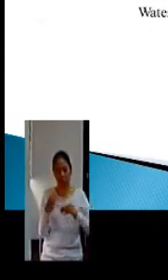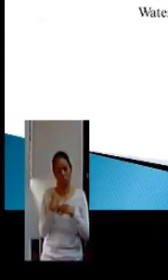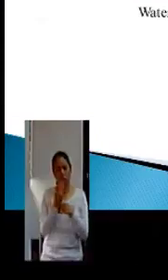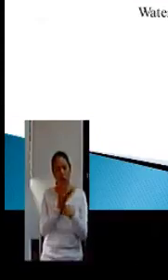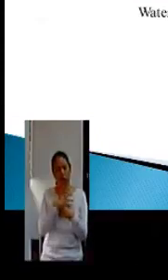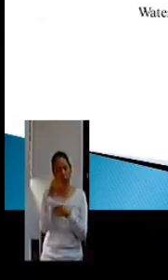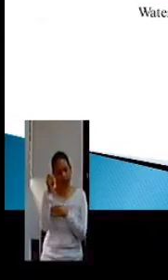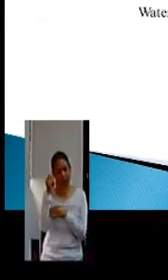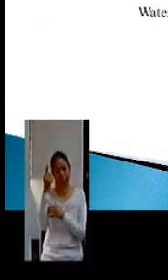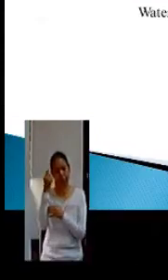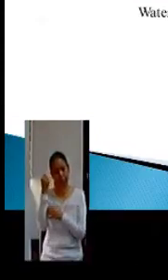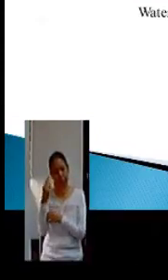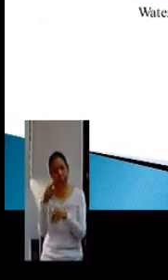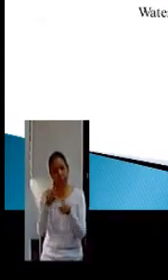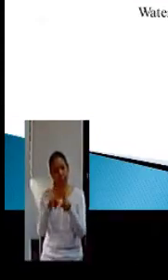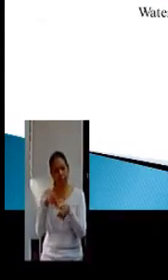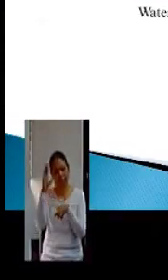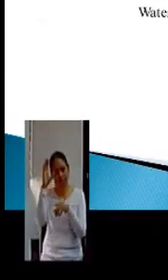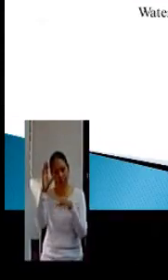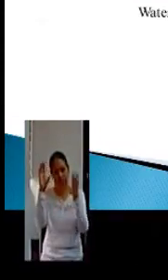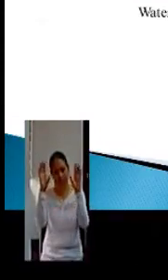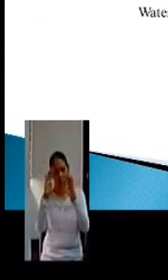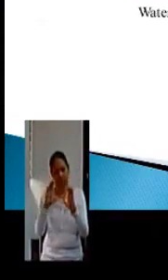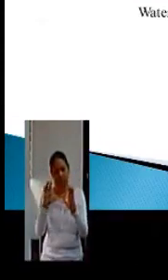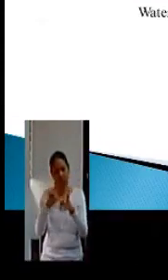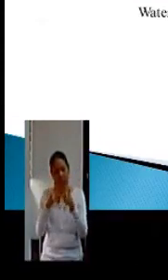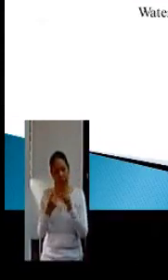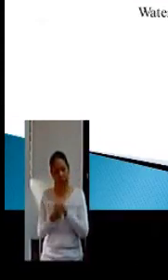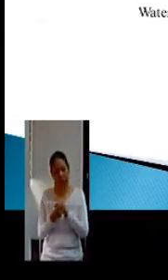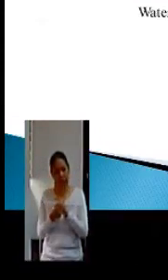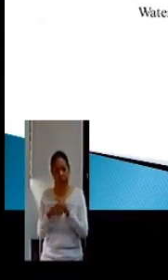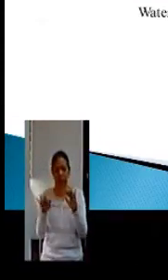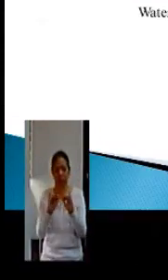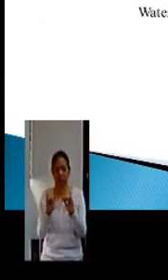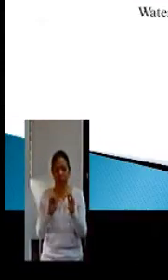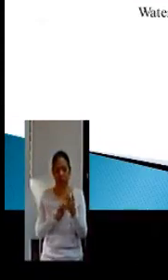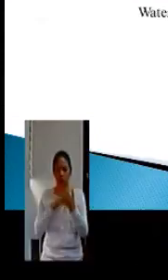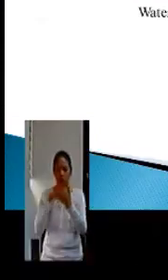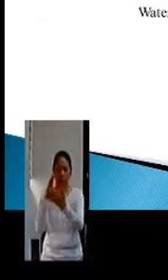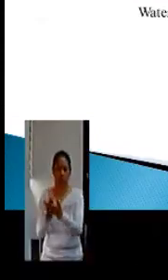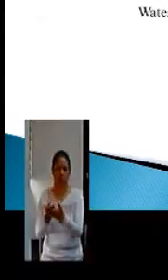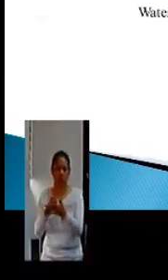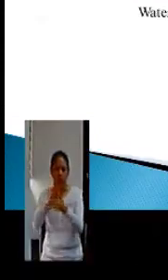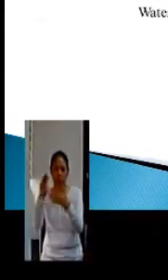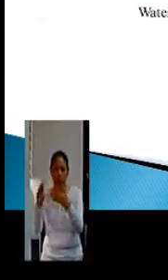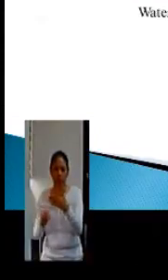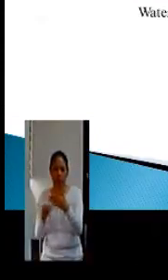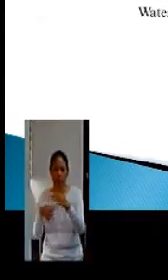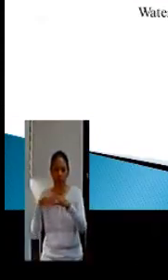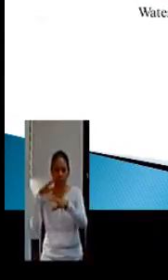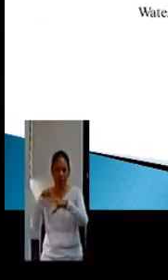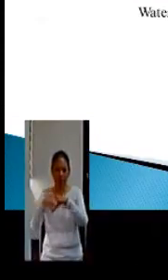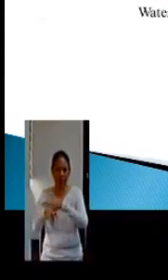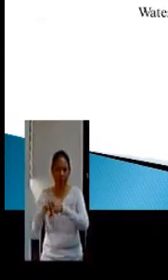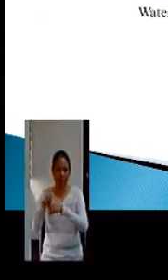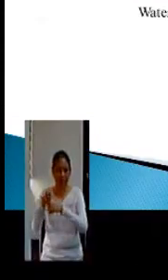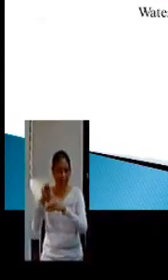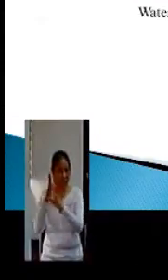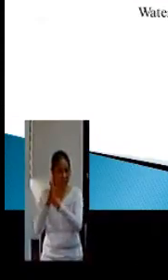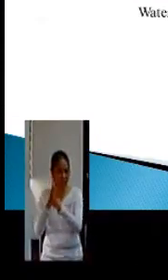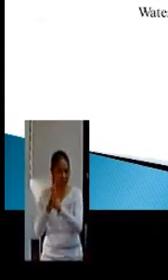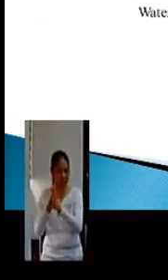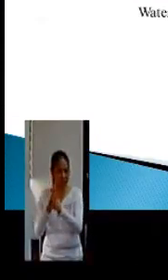understand that as a climate change. Like when we are coming here in Manila, when we enter the bus, we already experience